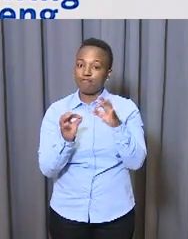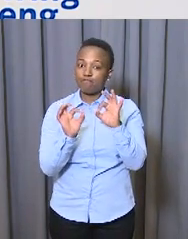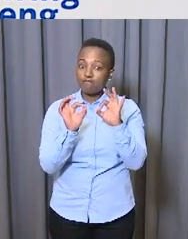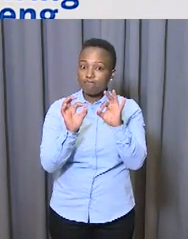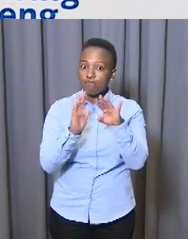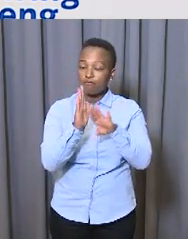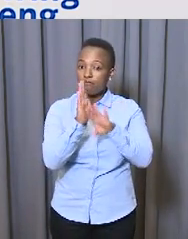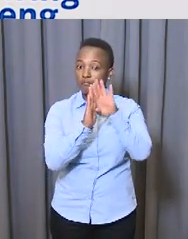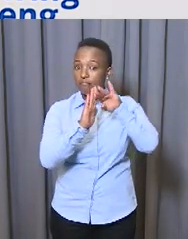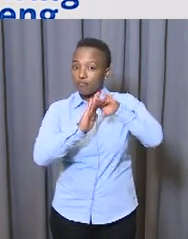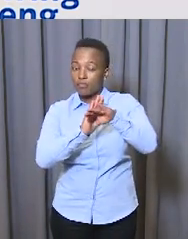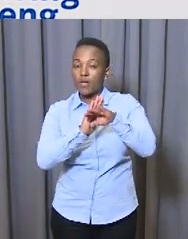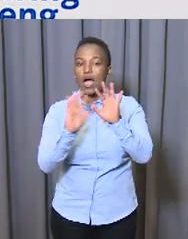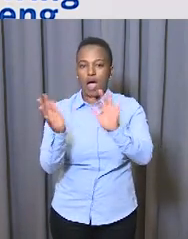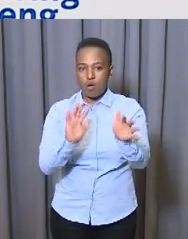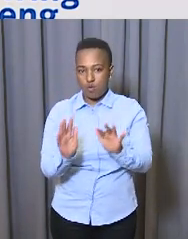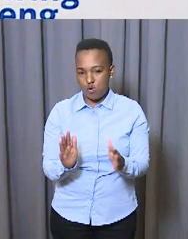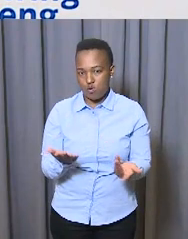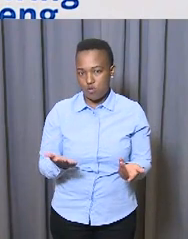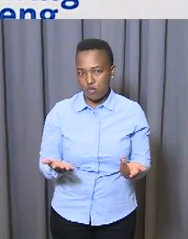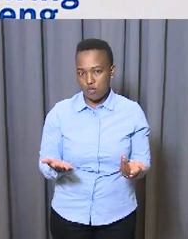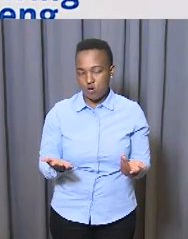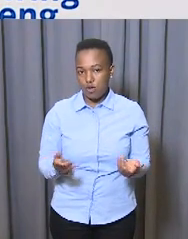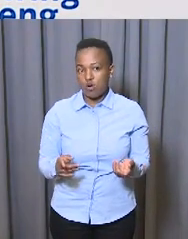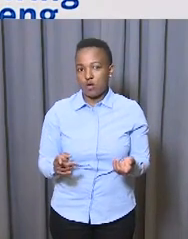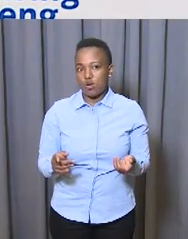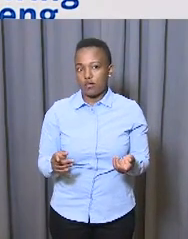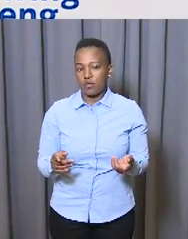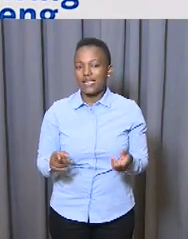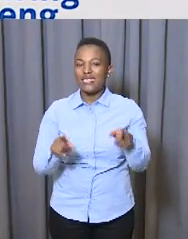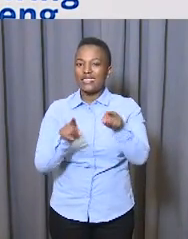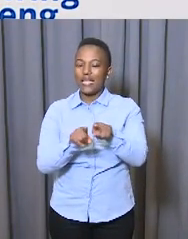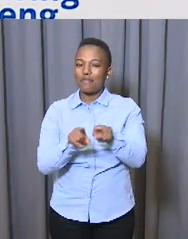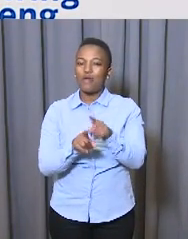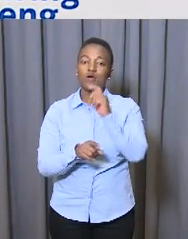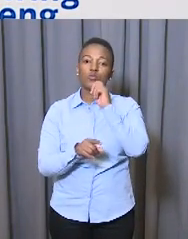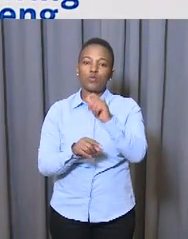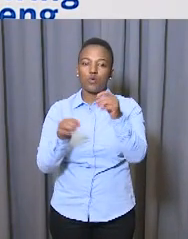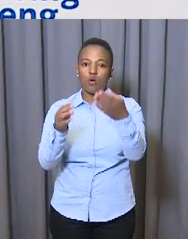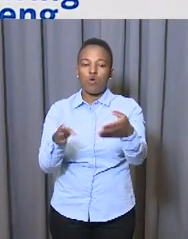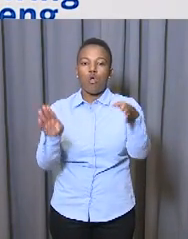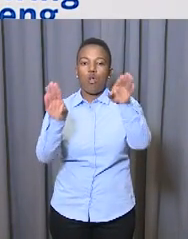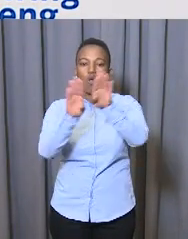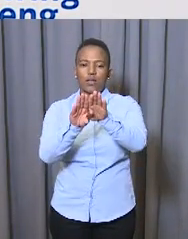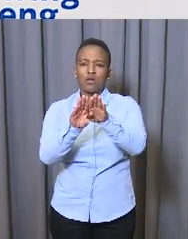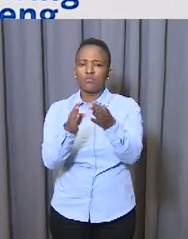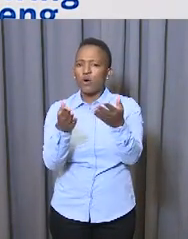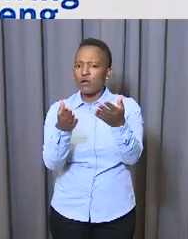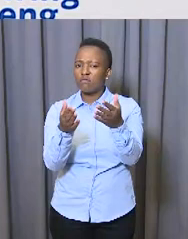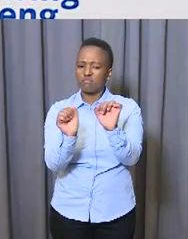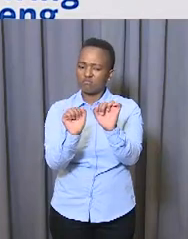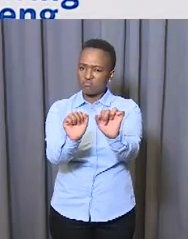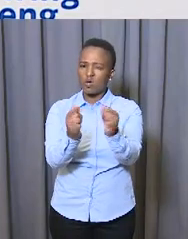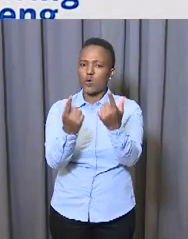we are making such good progress. And it is also true that the lockdown will run its course. There